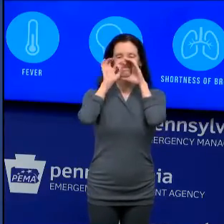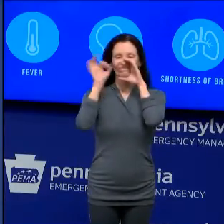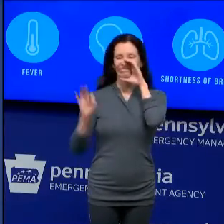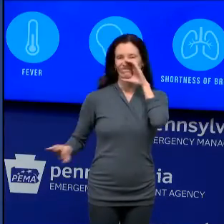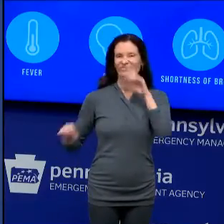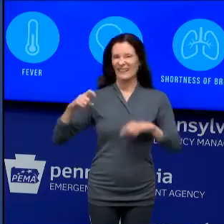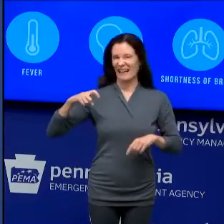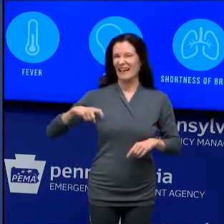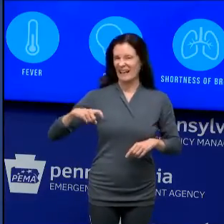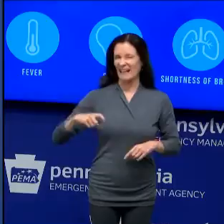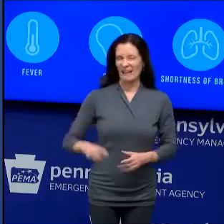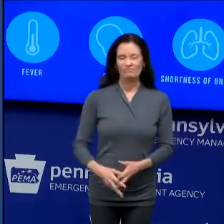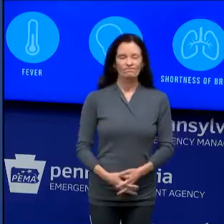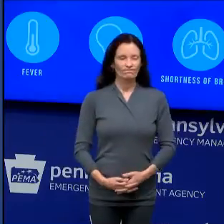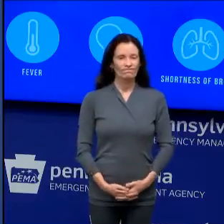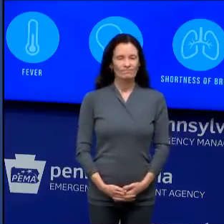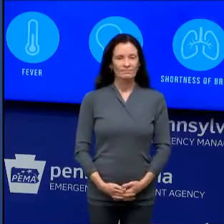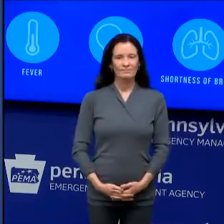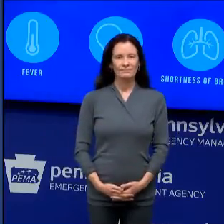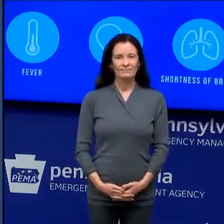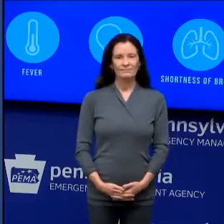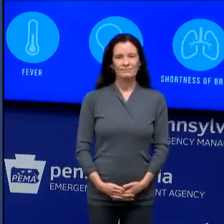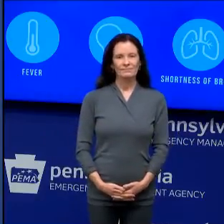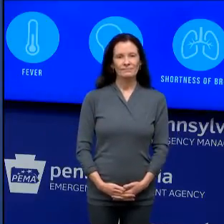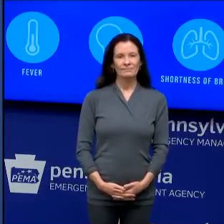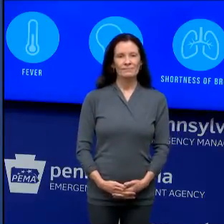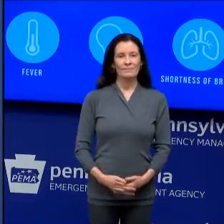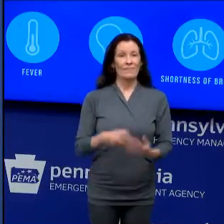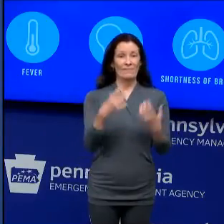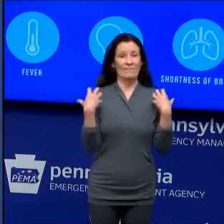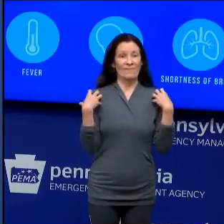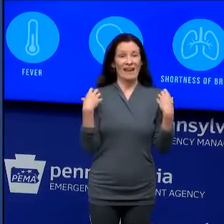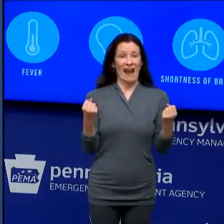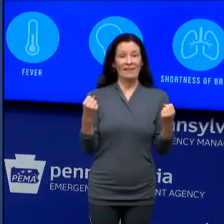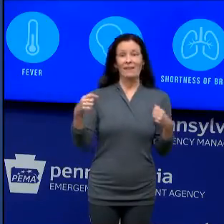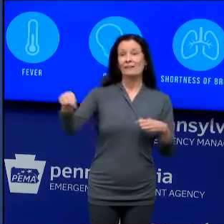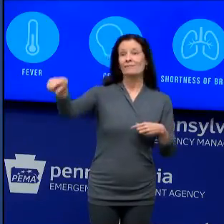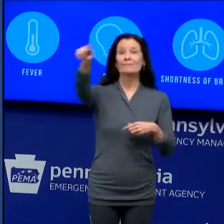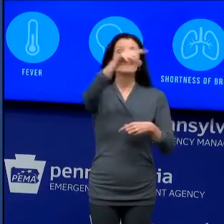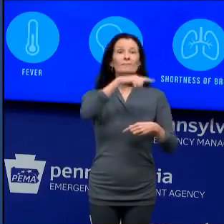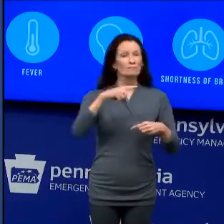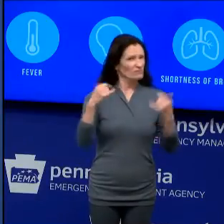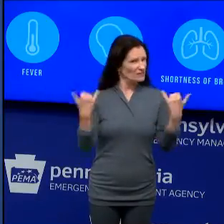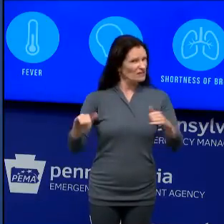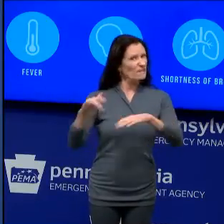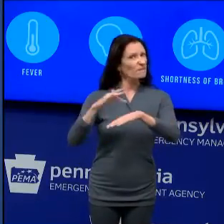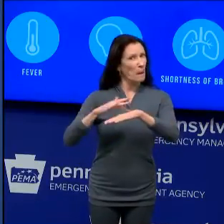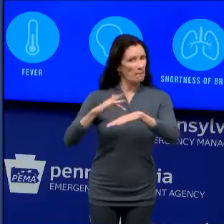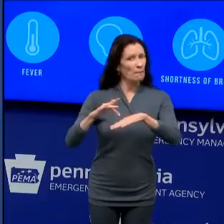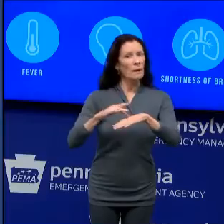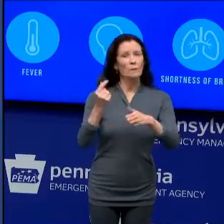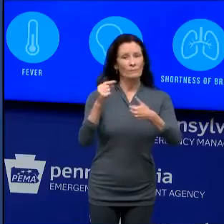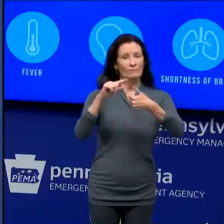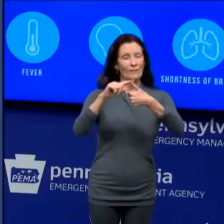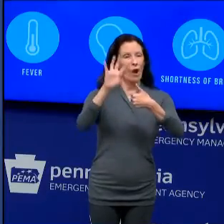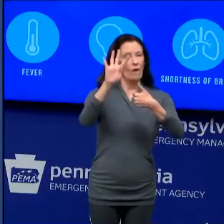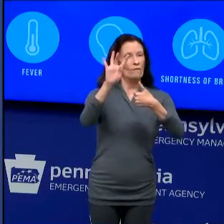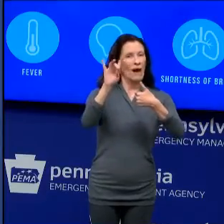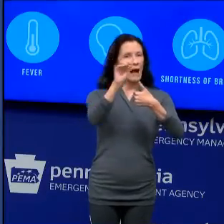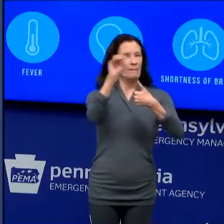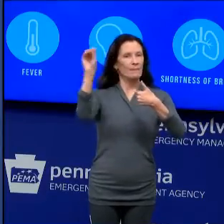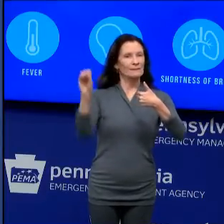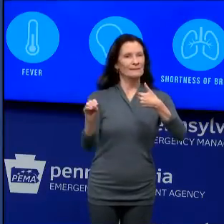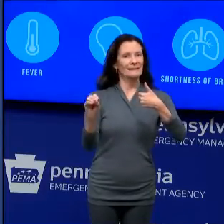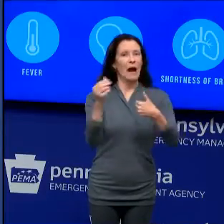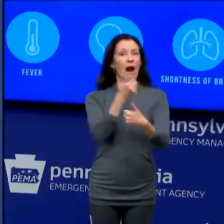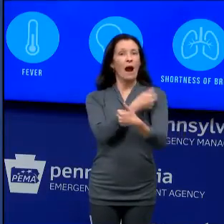our healthcare system, approximately 48% of hospital beds, 41%